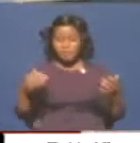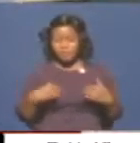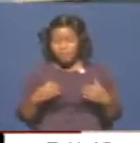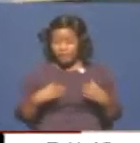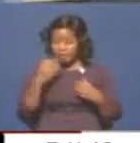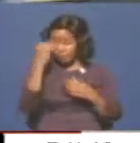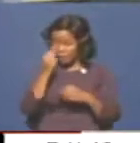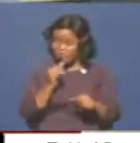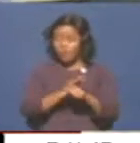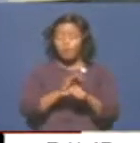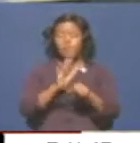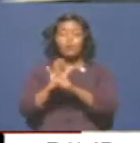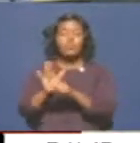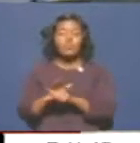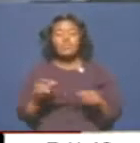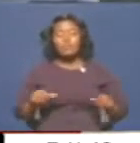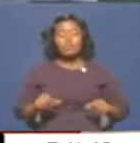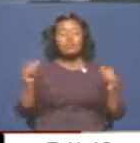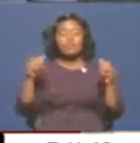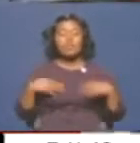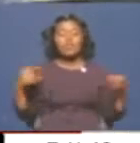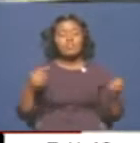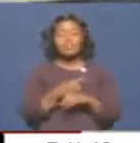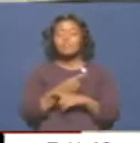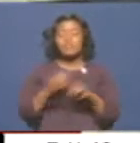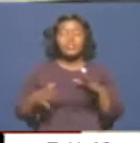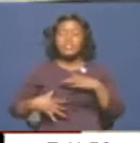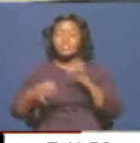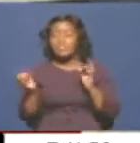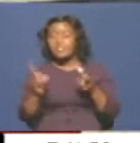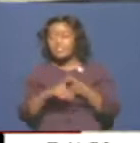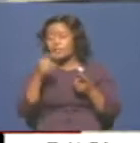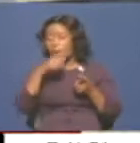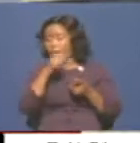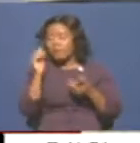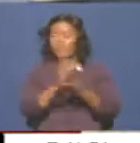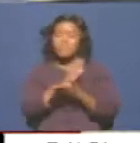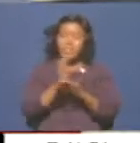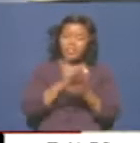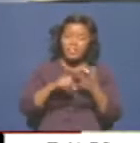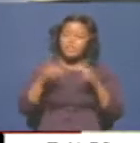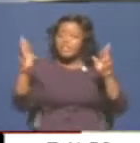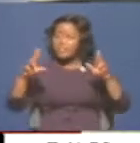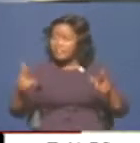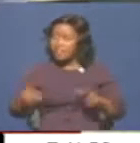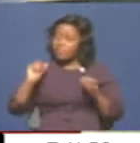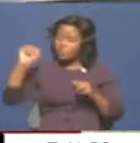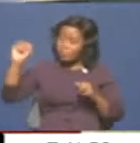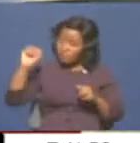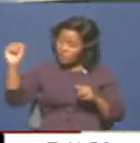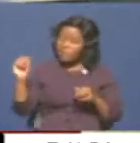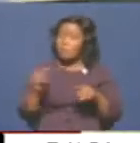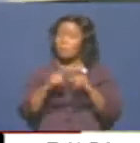are driven by different interests, the private sector, the international politics and stuff like this. But in all this, the